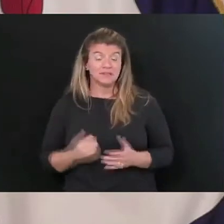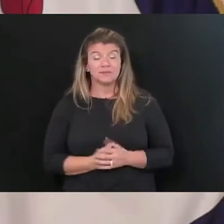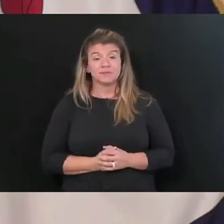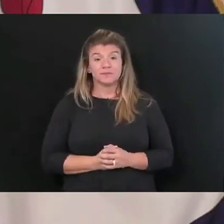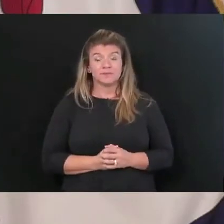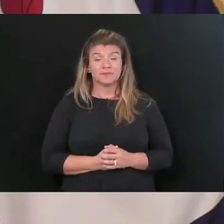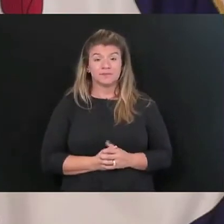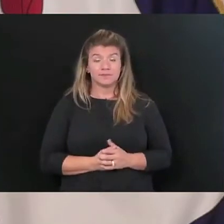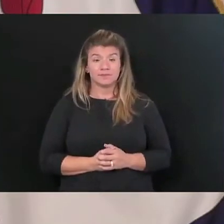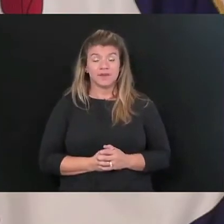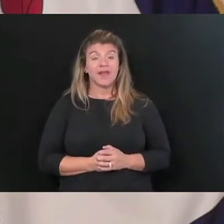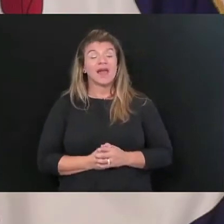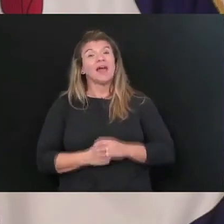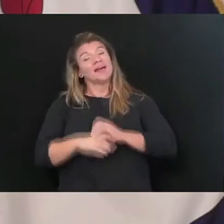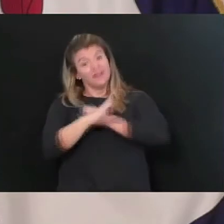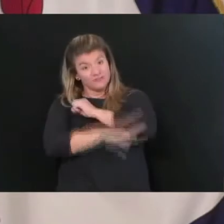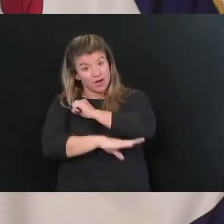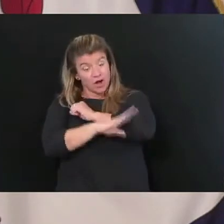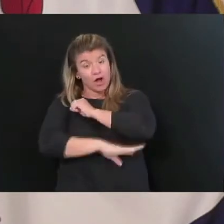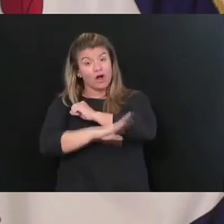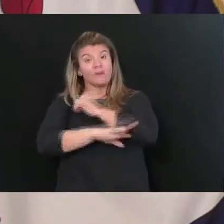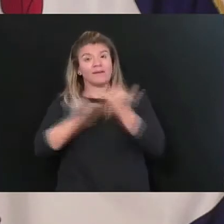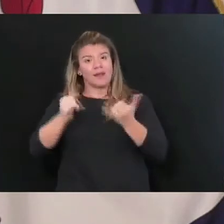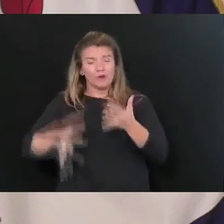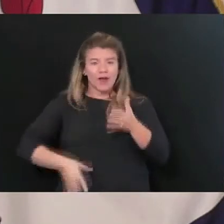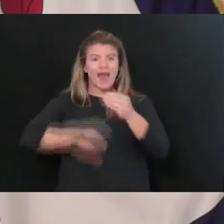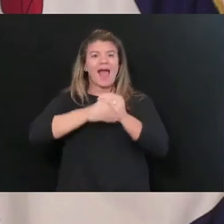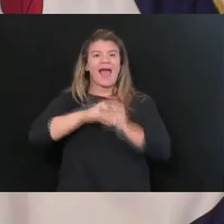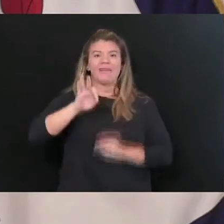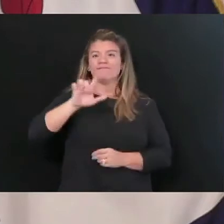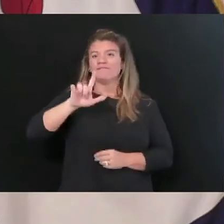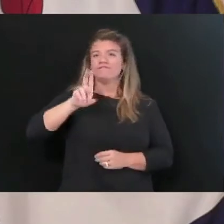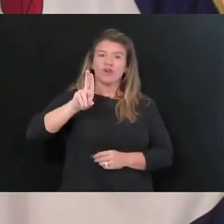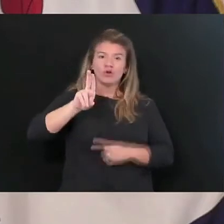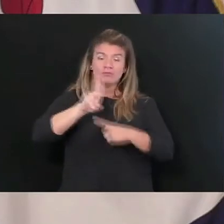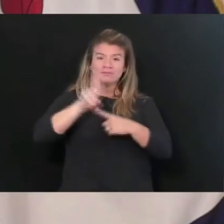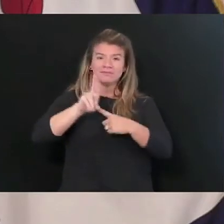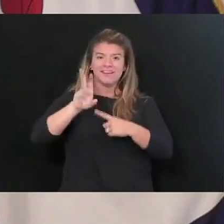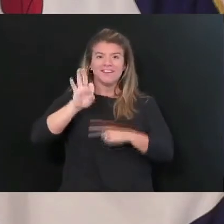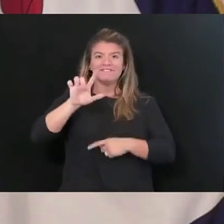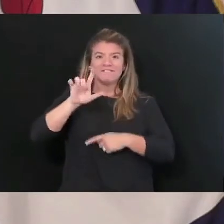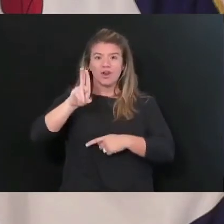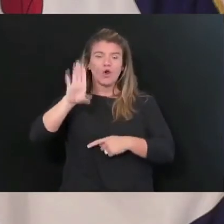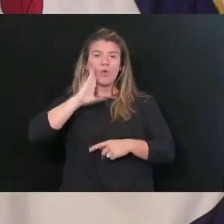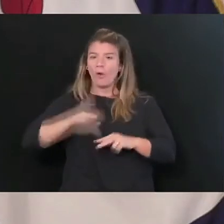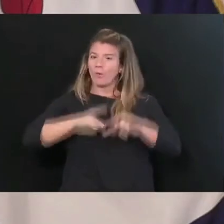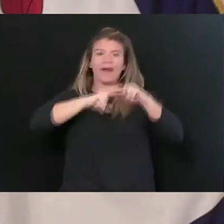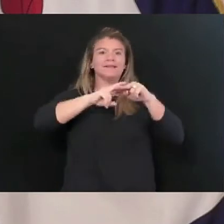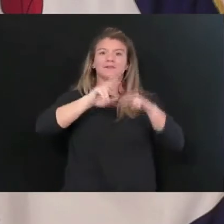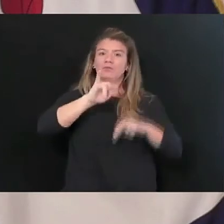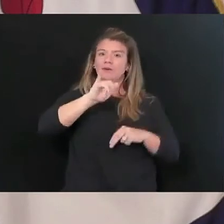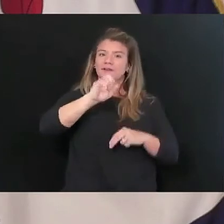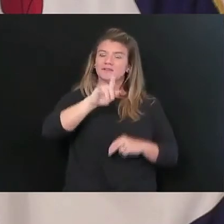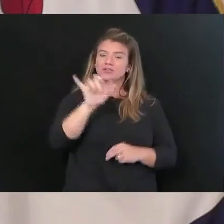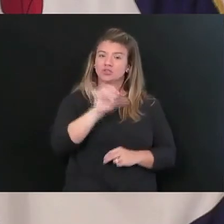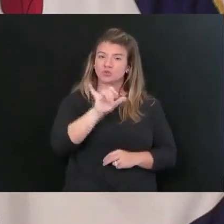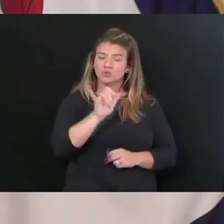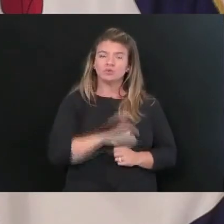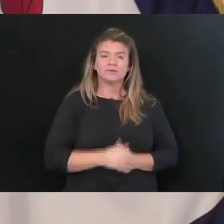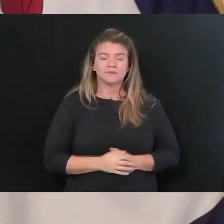the fall, the flu season is going to raise the risk level even more. We've got to